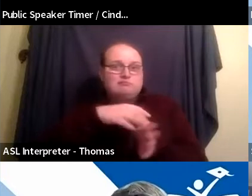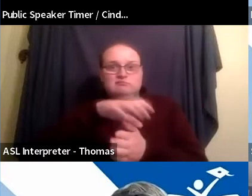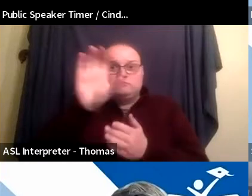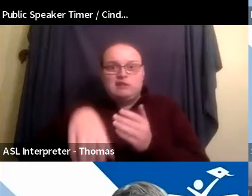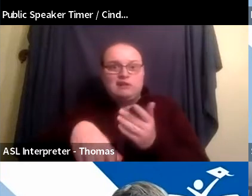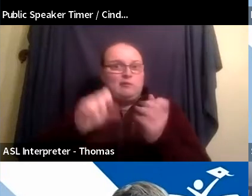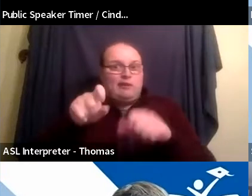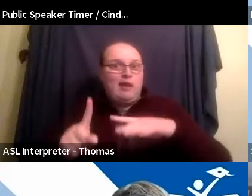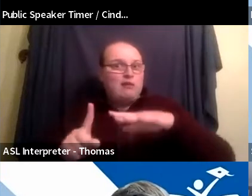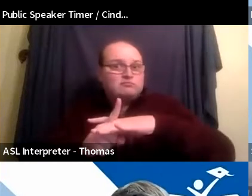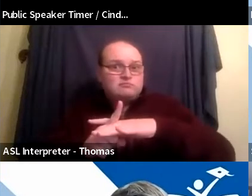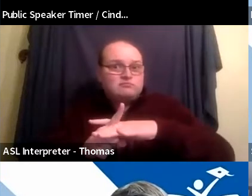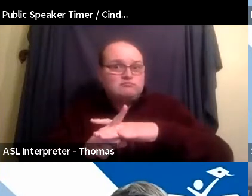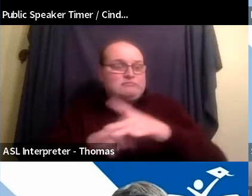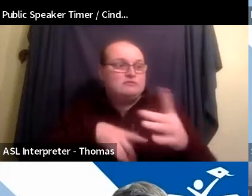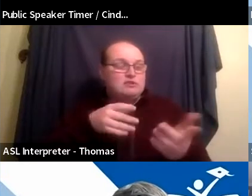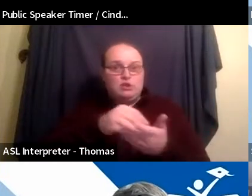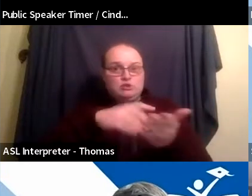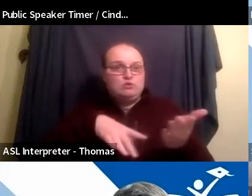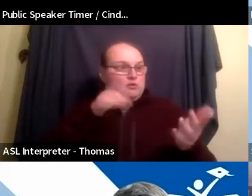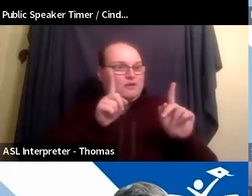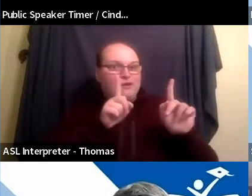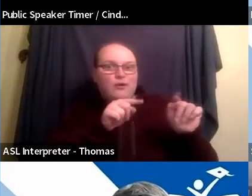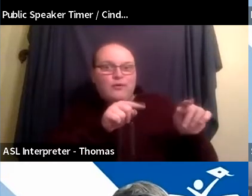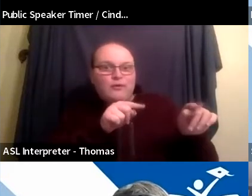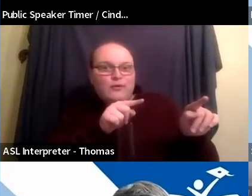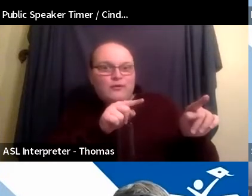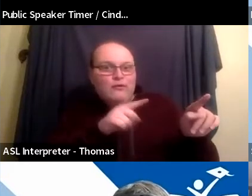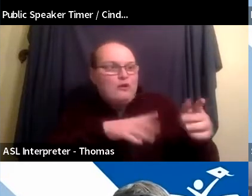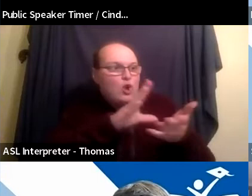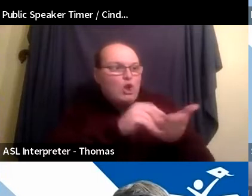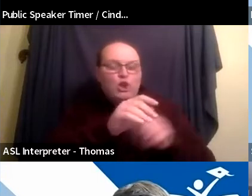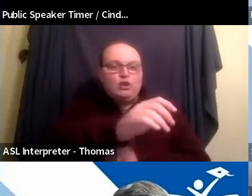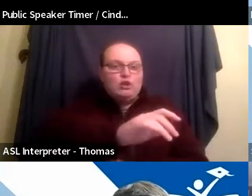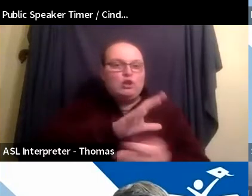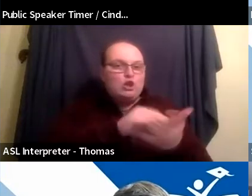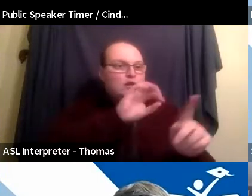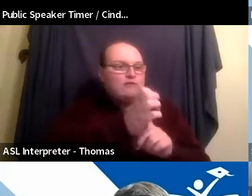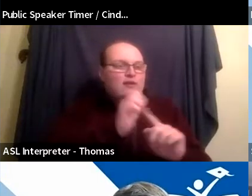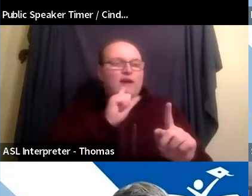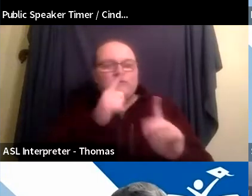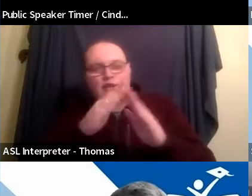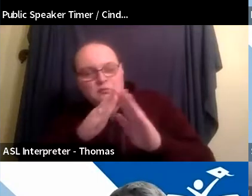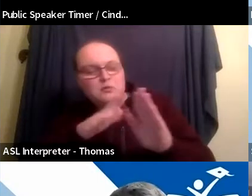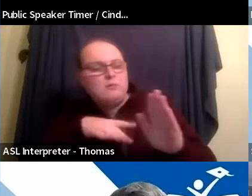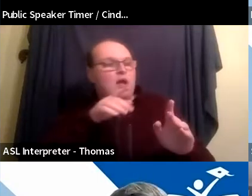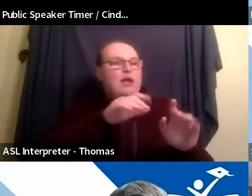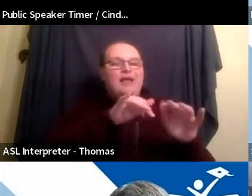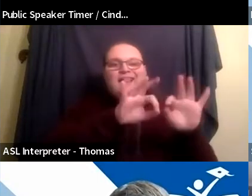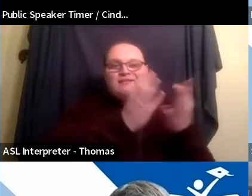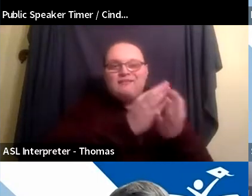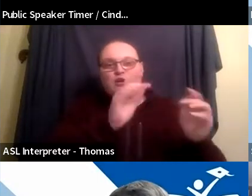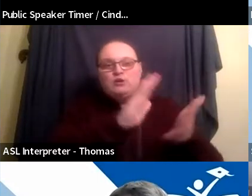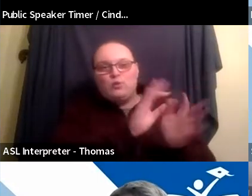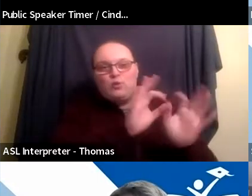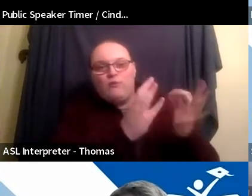could be? You are moving students from a learning environment, not so much like a community, but yet a family that they've developed over